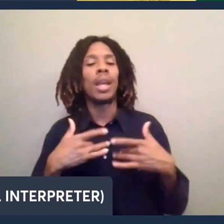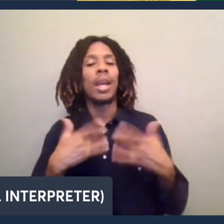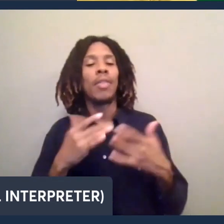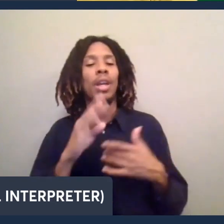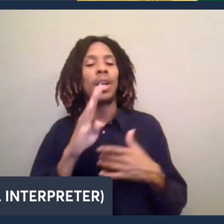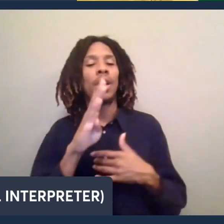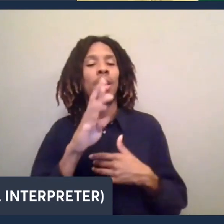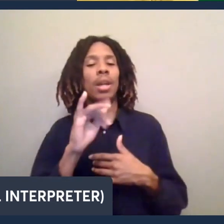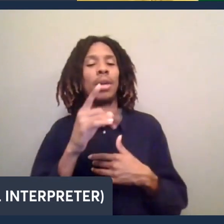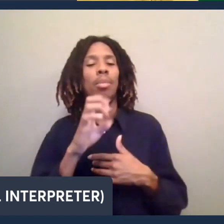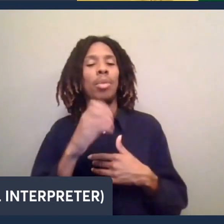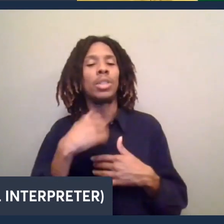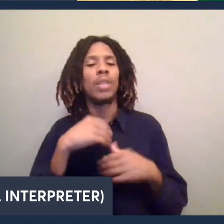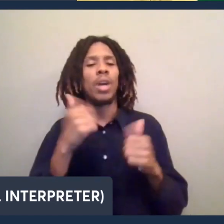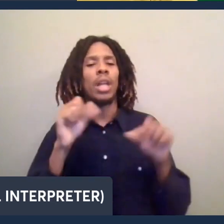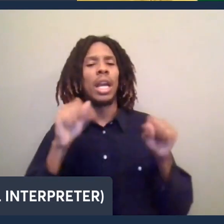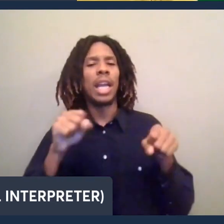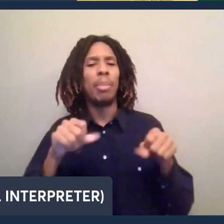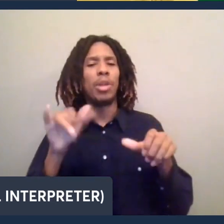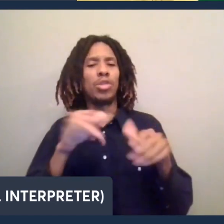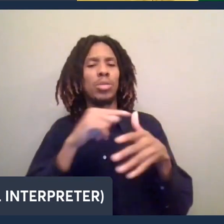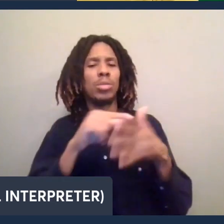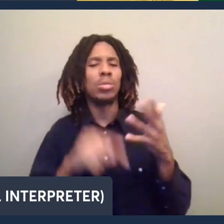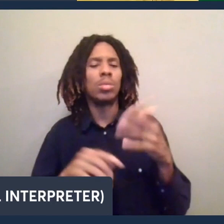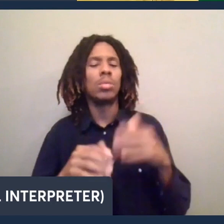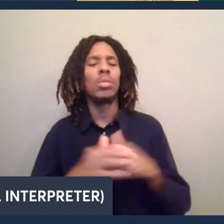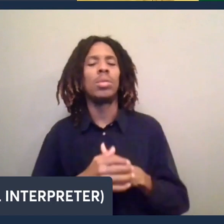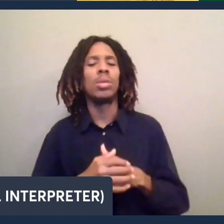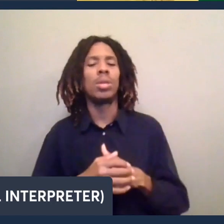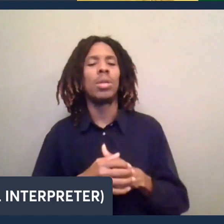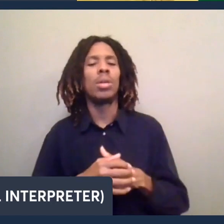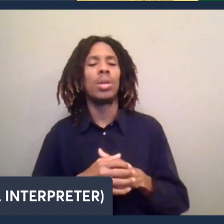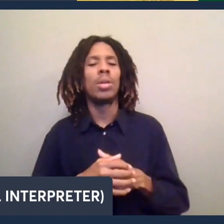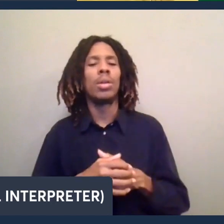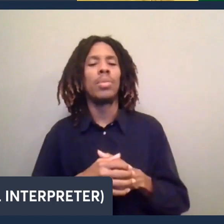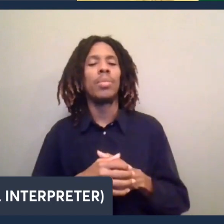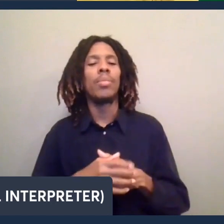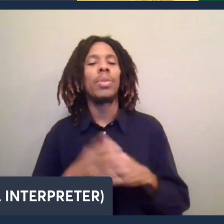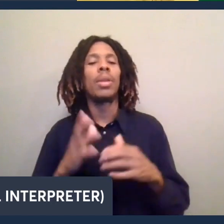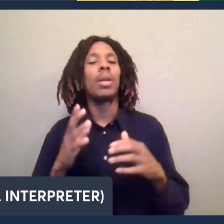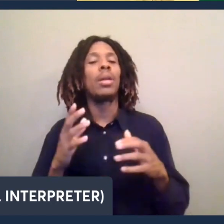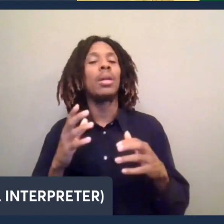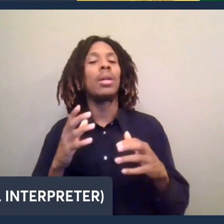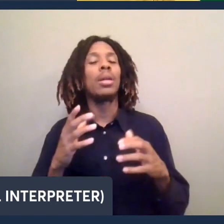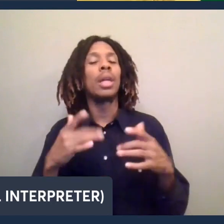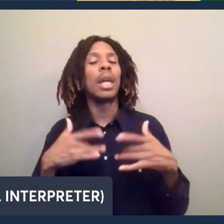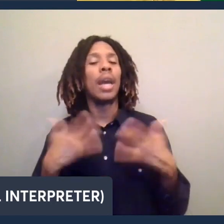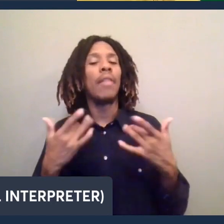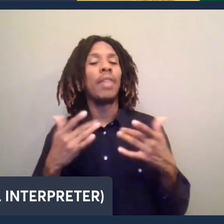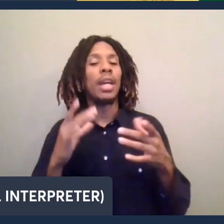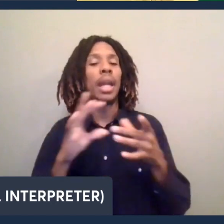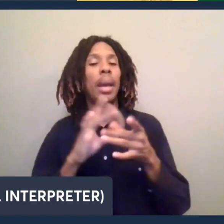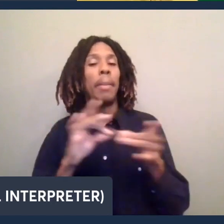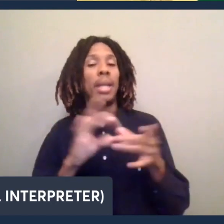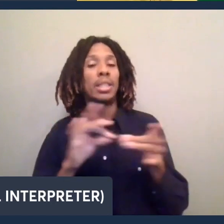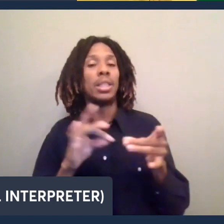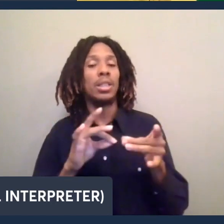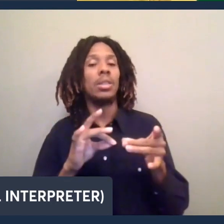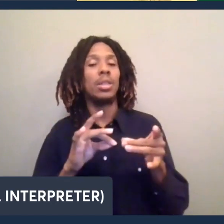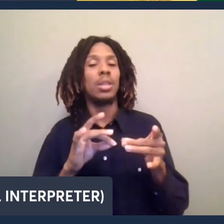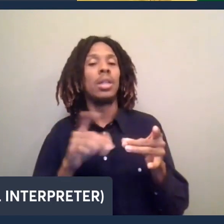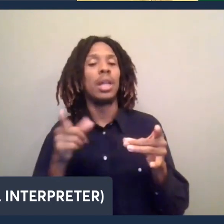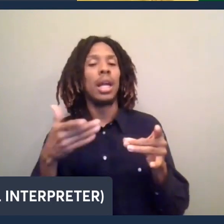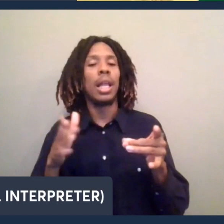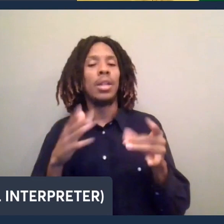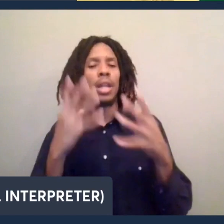of other capabilities as well. For example, an event message in its entire payload, EventBridge lets you filter